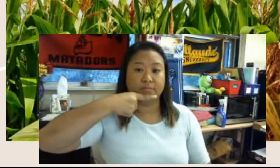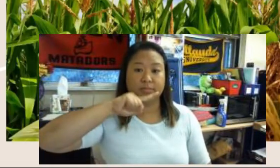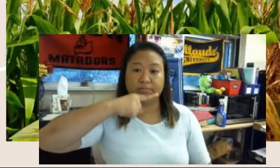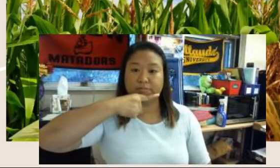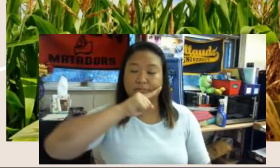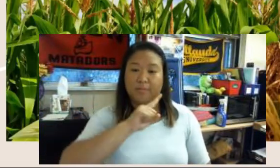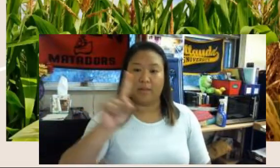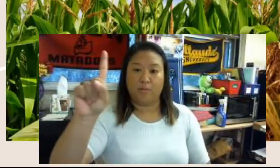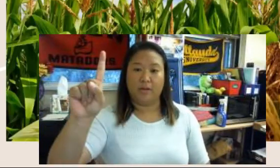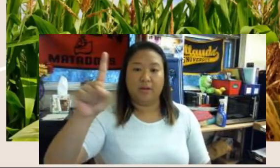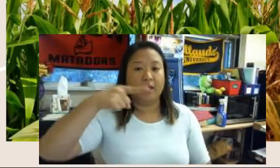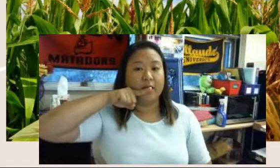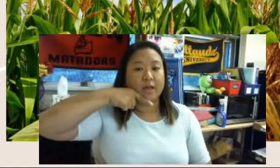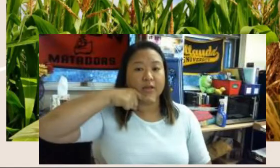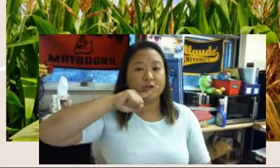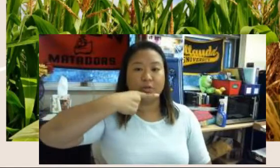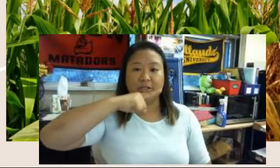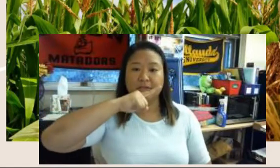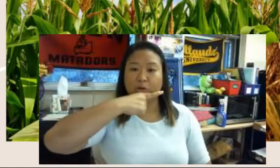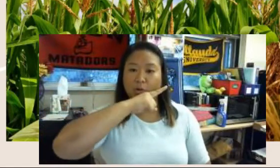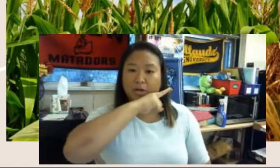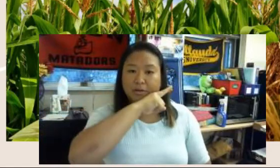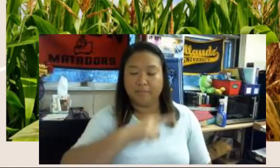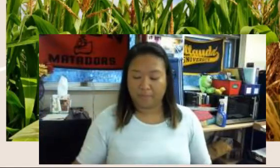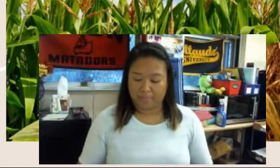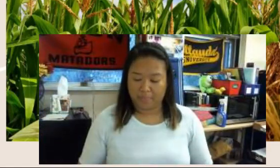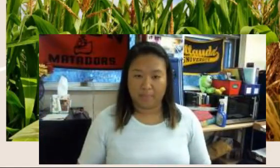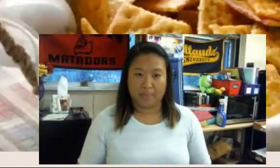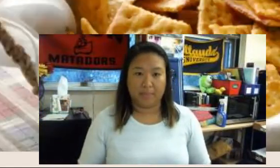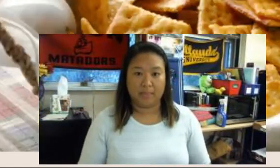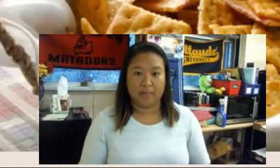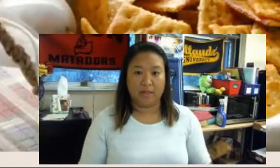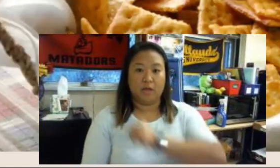Corn, 1, twist, corn.